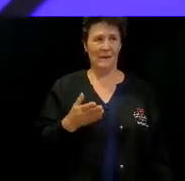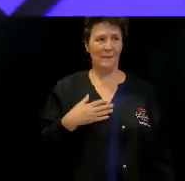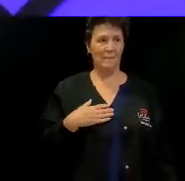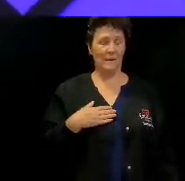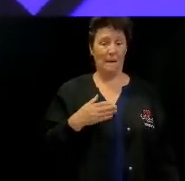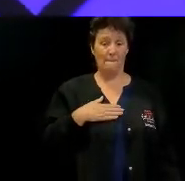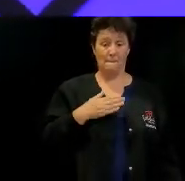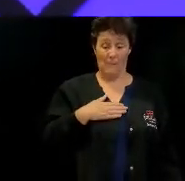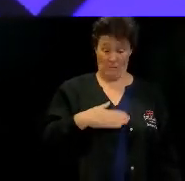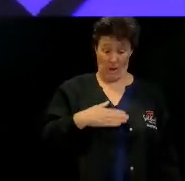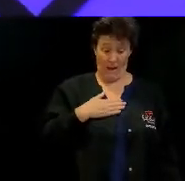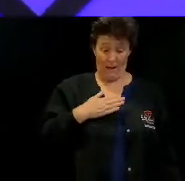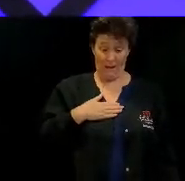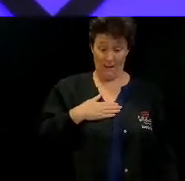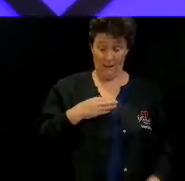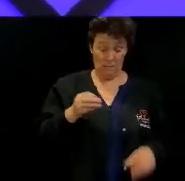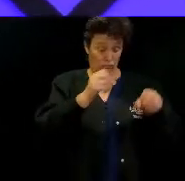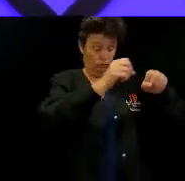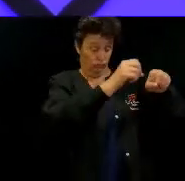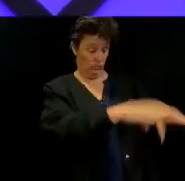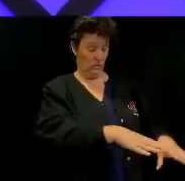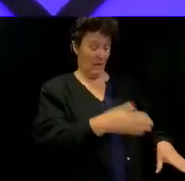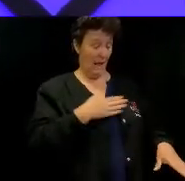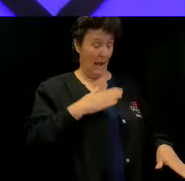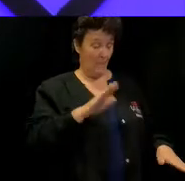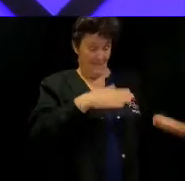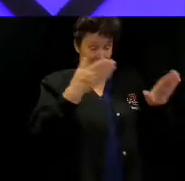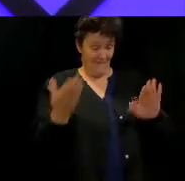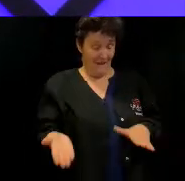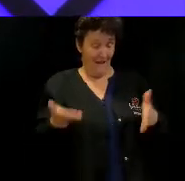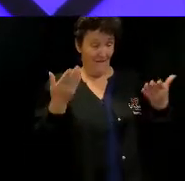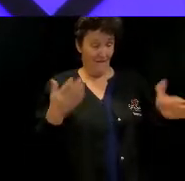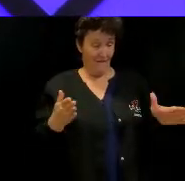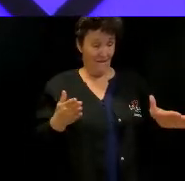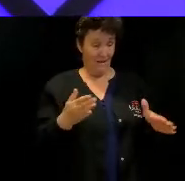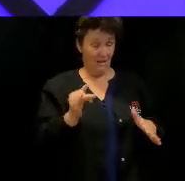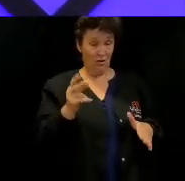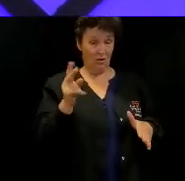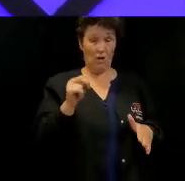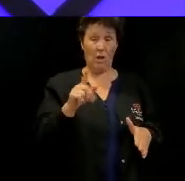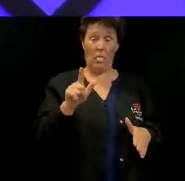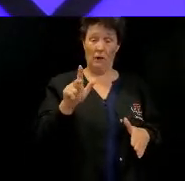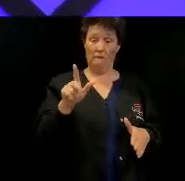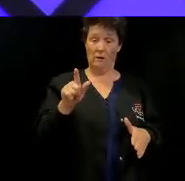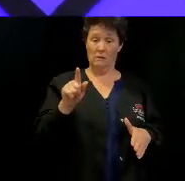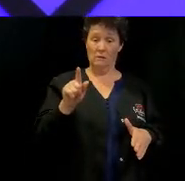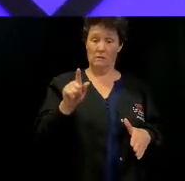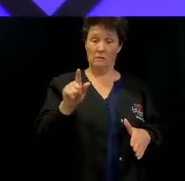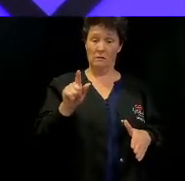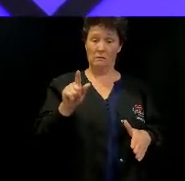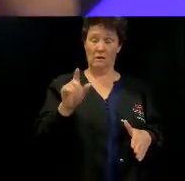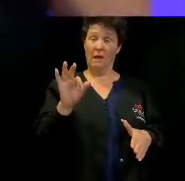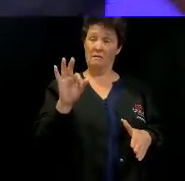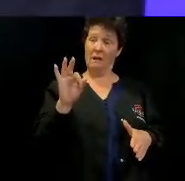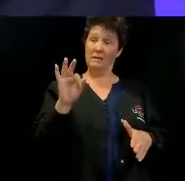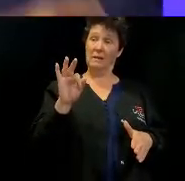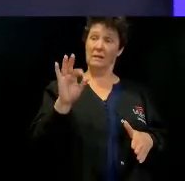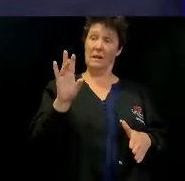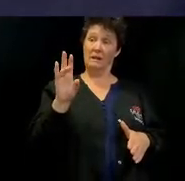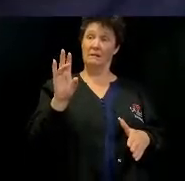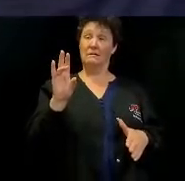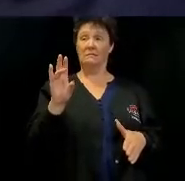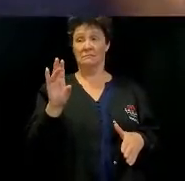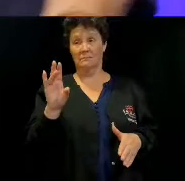I ain't ever dying. I done all the dying I was going to do. But prior to January 31st, 1997, I done all the dying. When I got then, I stepped from